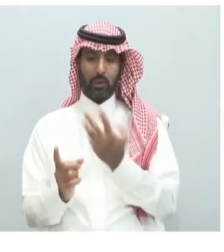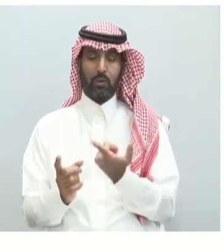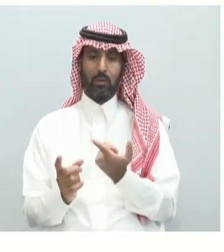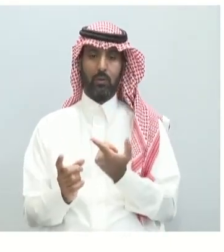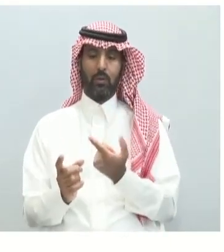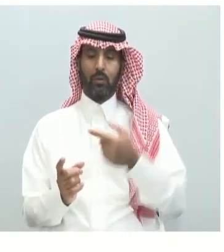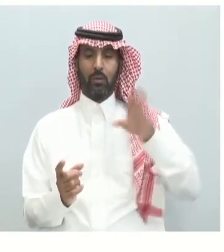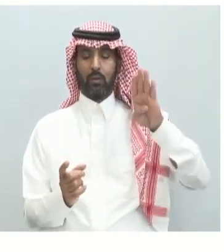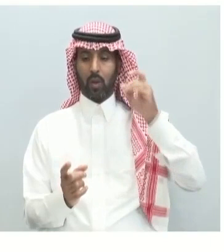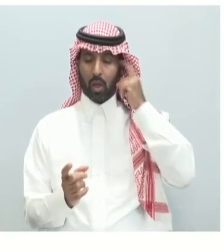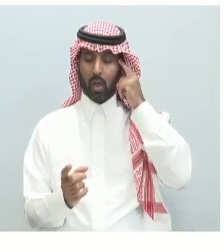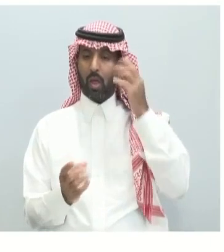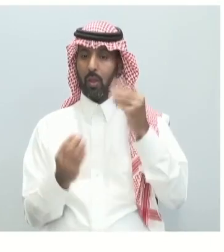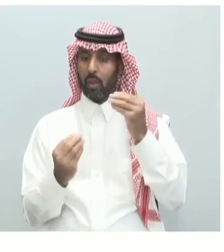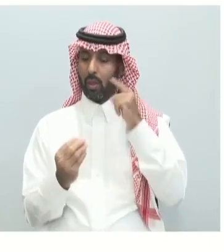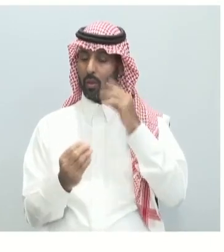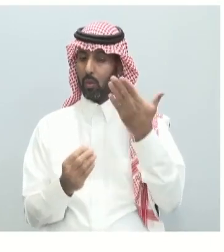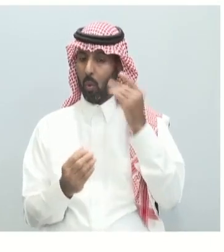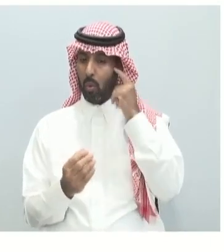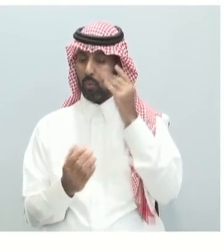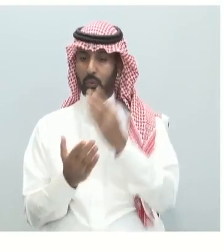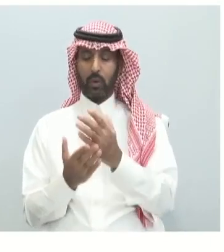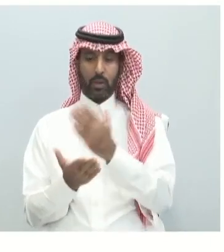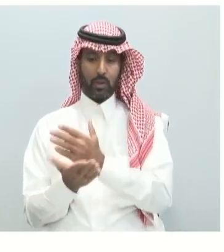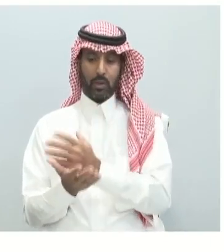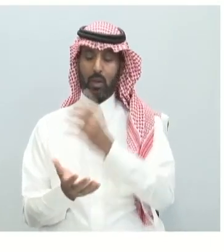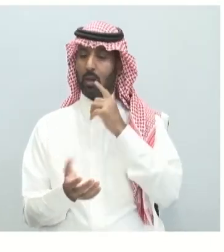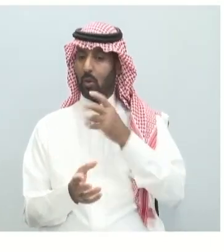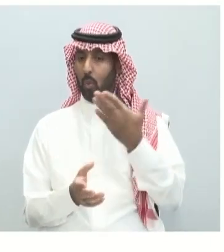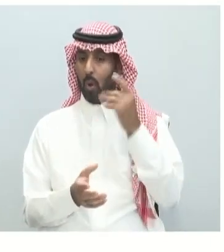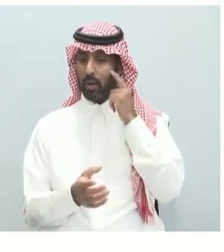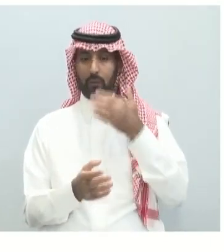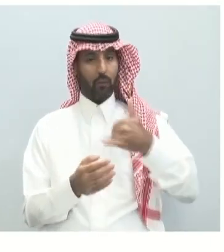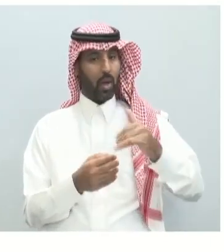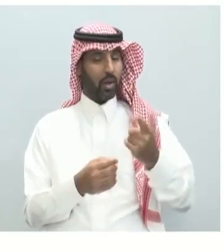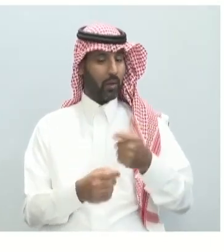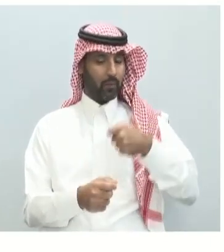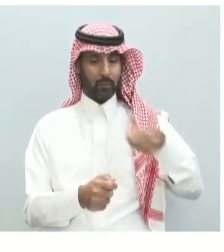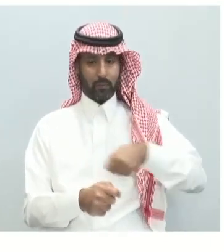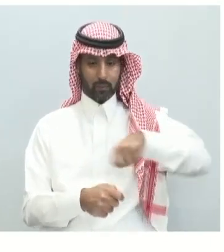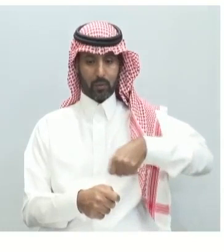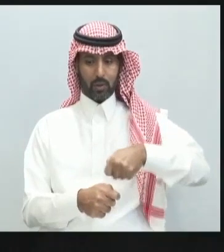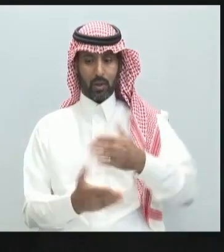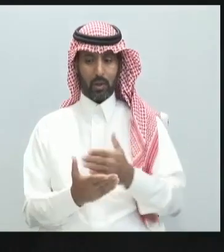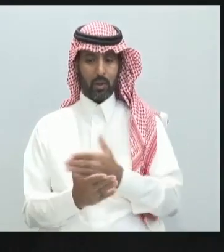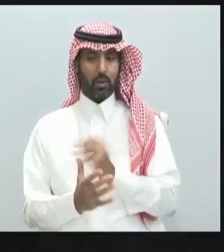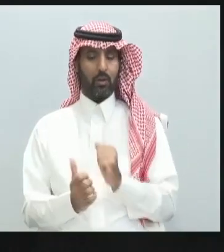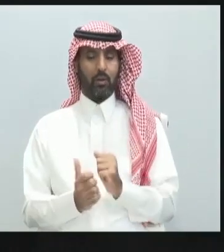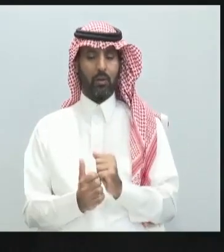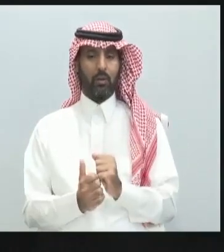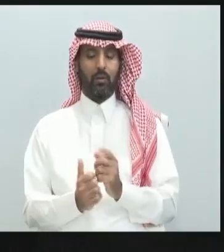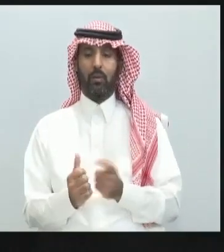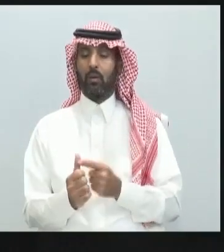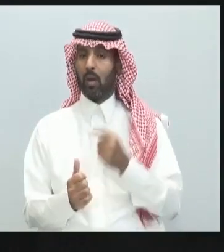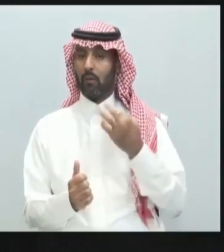B, that they learn new vegetables and new ways of cooking. Focus here that this is an advantage for both the